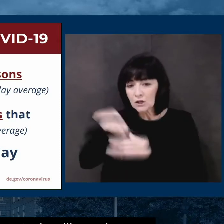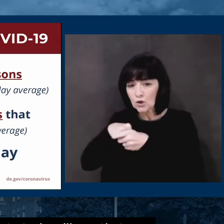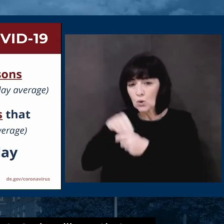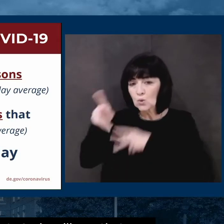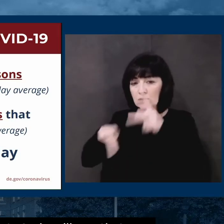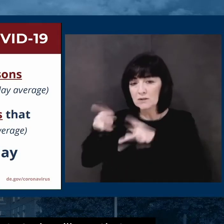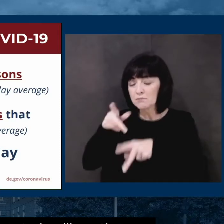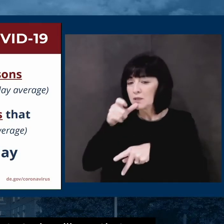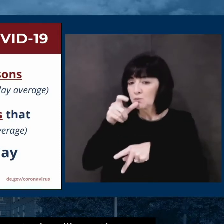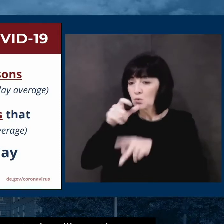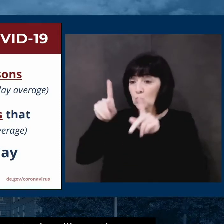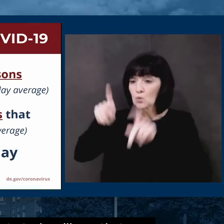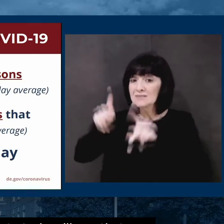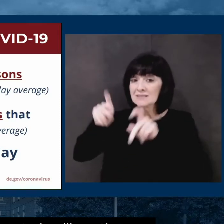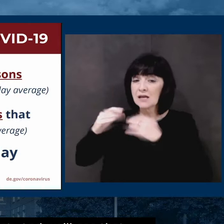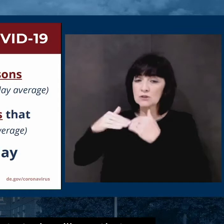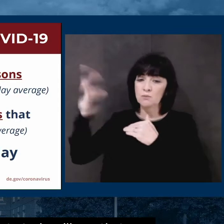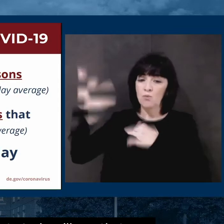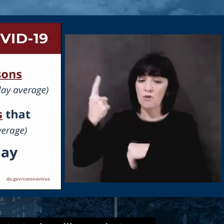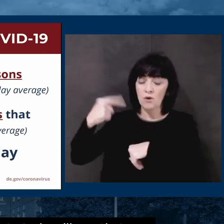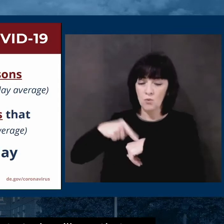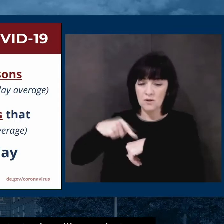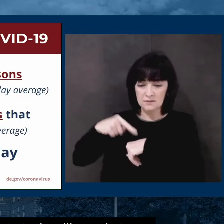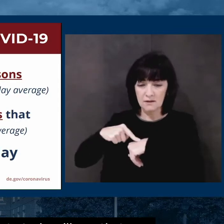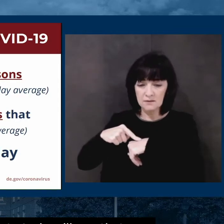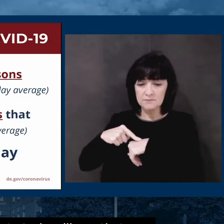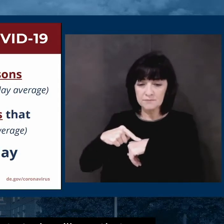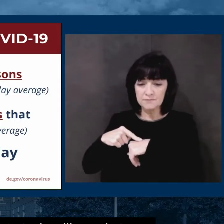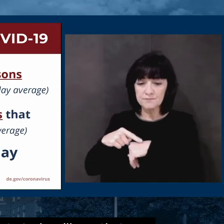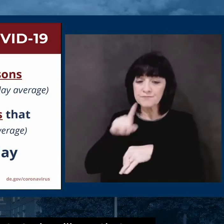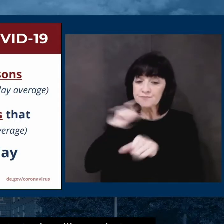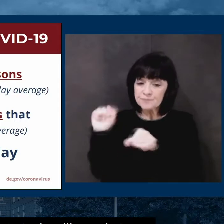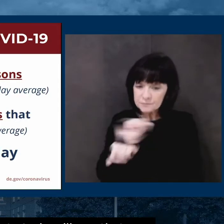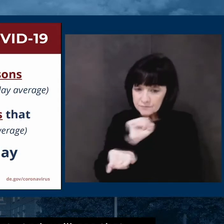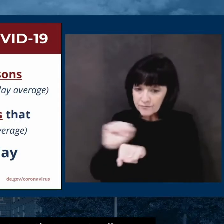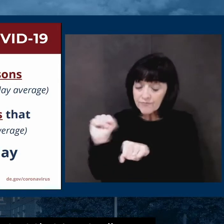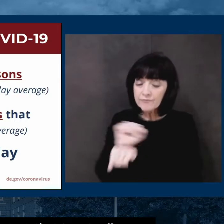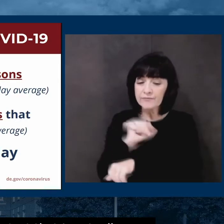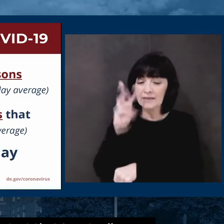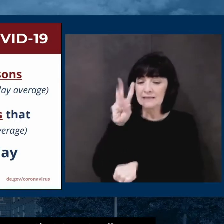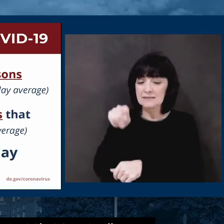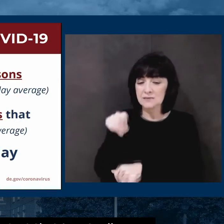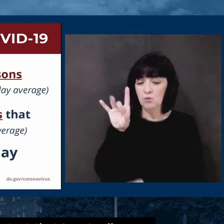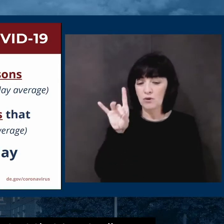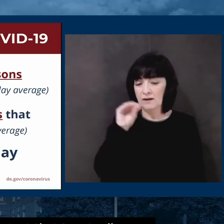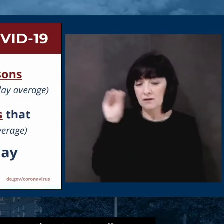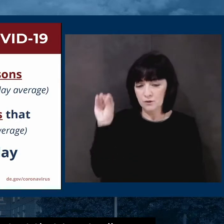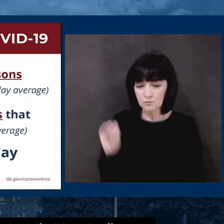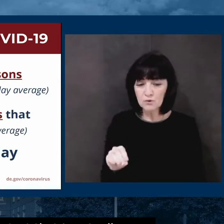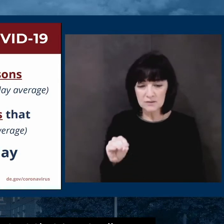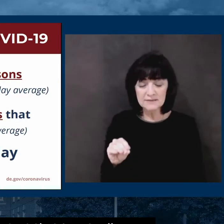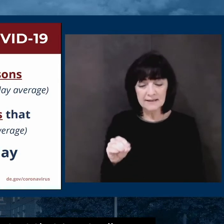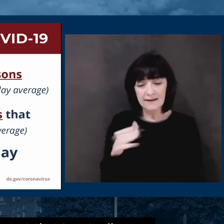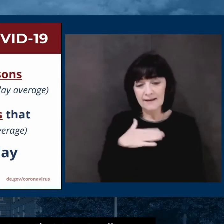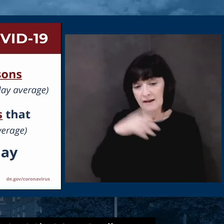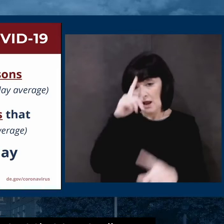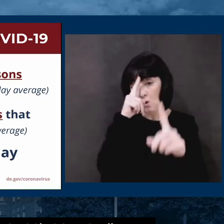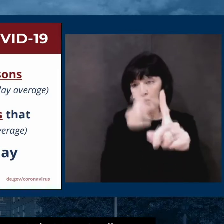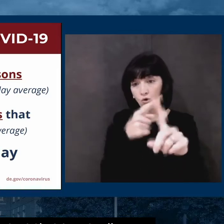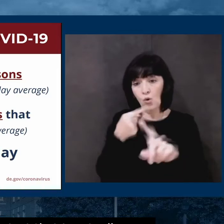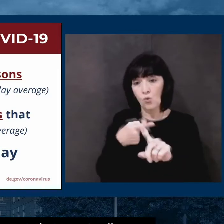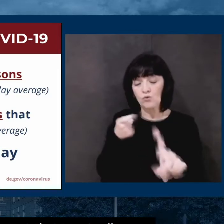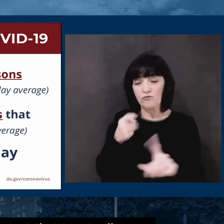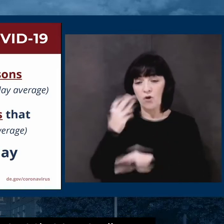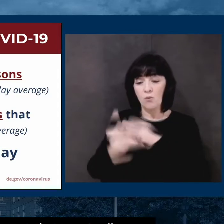6.8% of the tests that are actually administered are positive, and our goal there from the World Health Organization